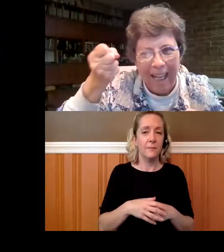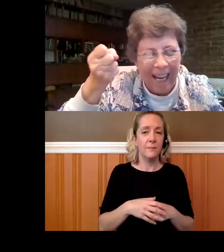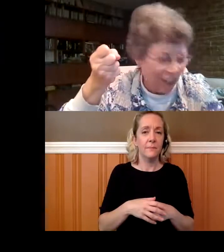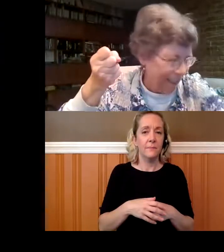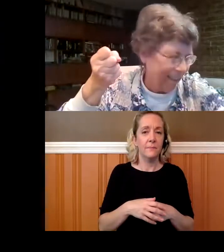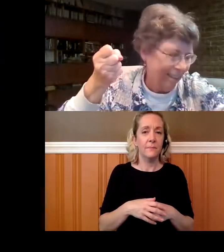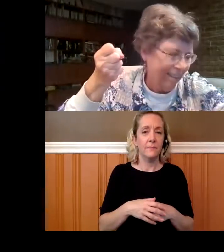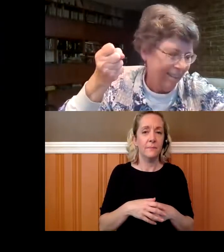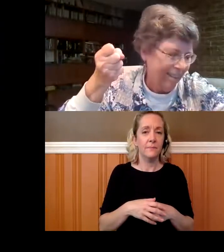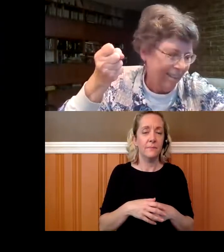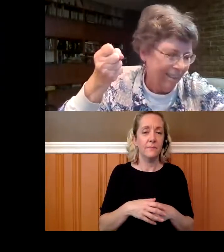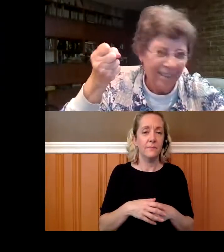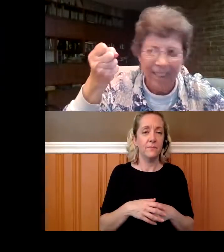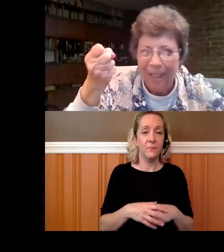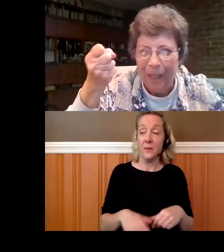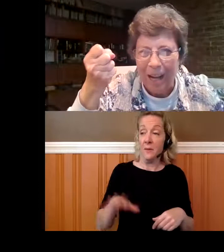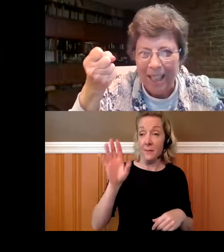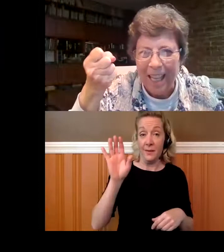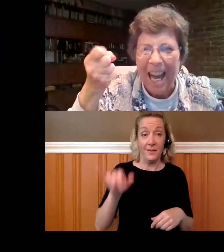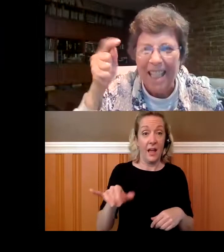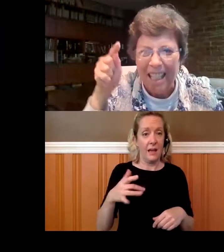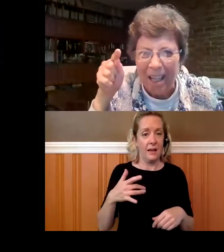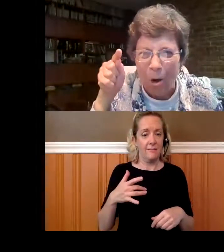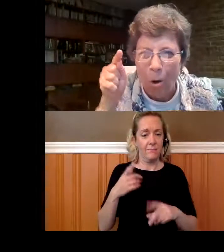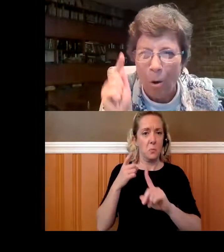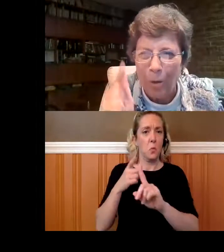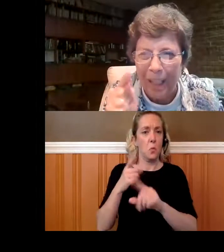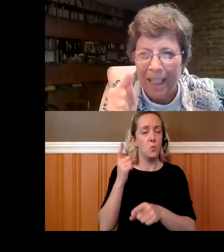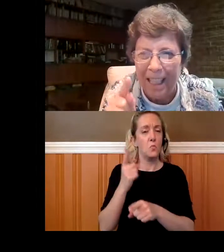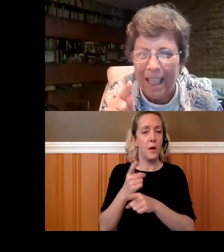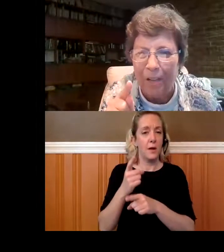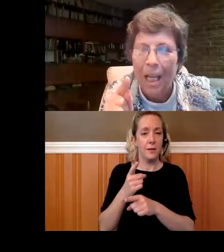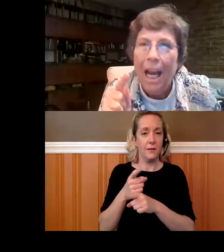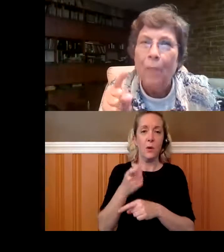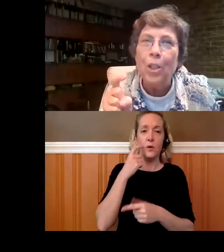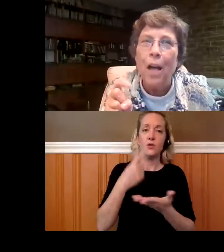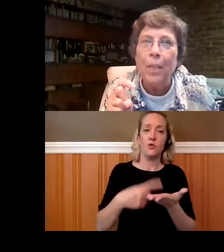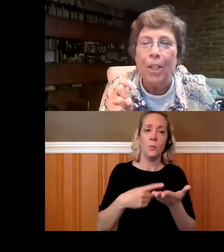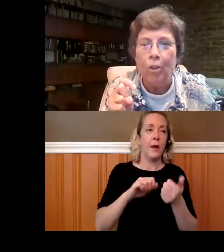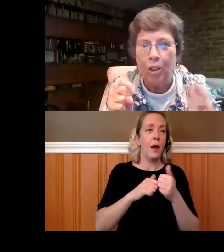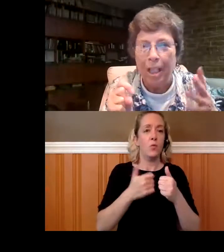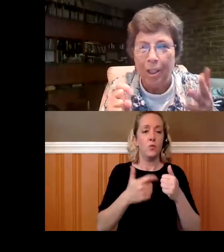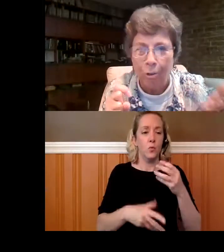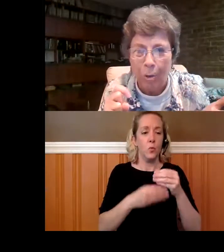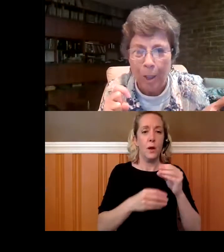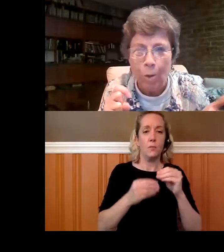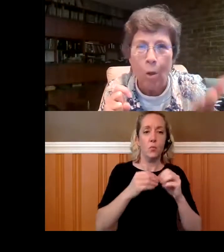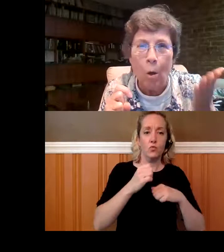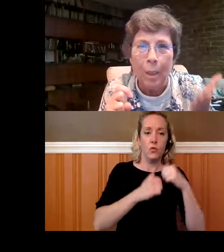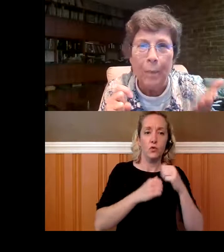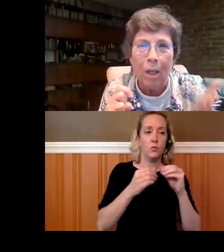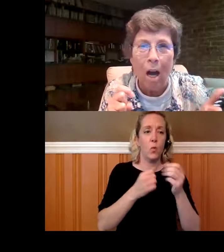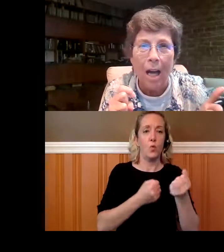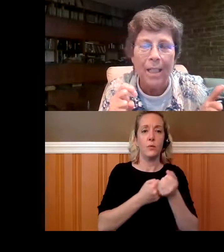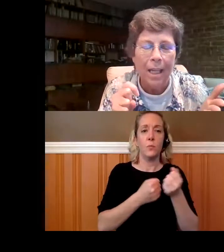because that is a whole thing in itself. And we talked about structuring it at the grocery store only because they're going to be going in